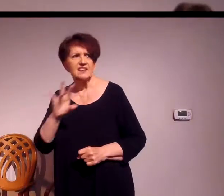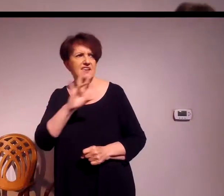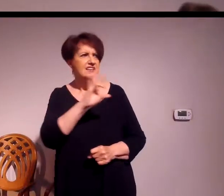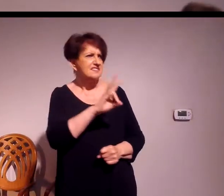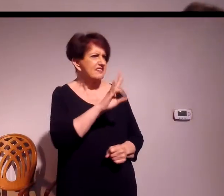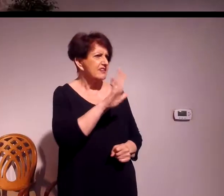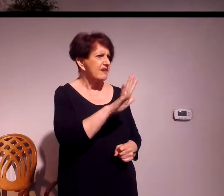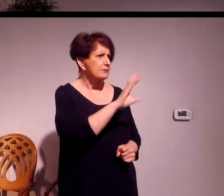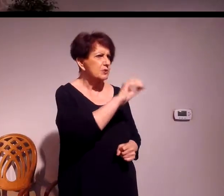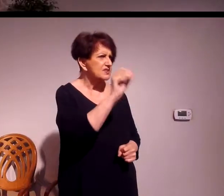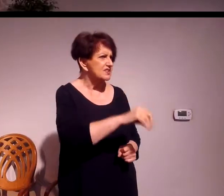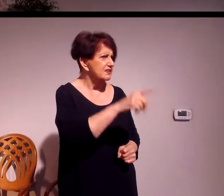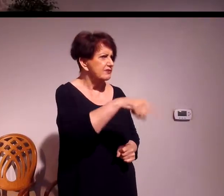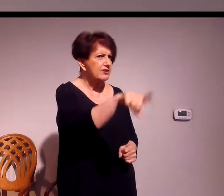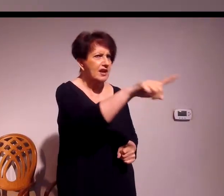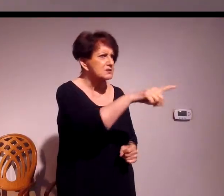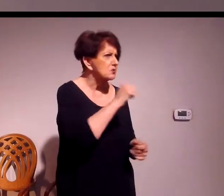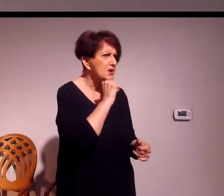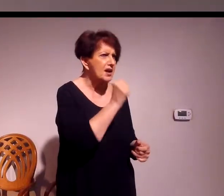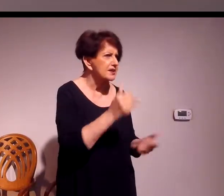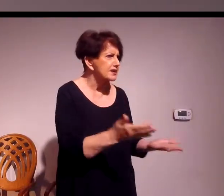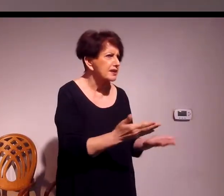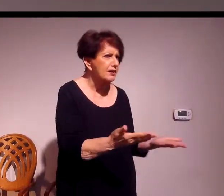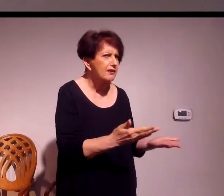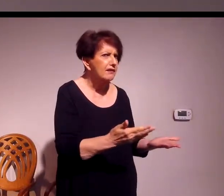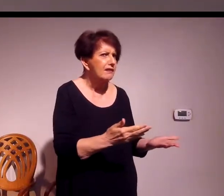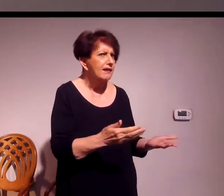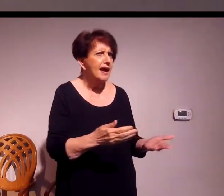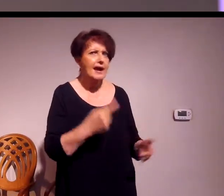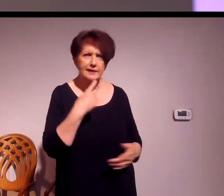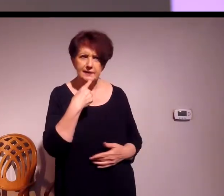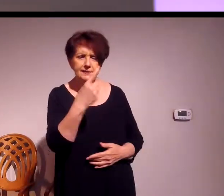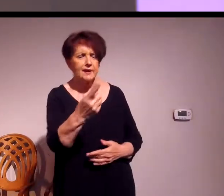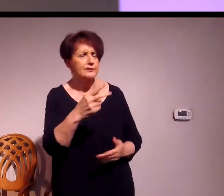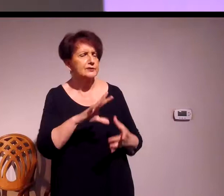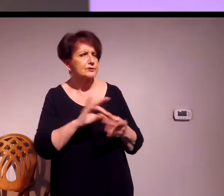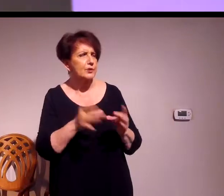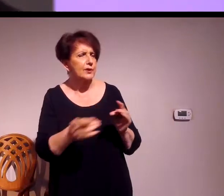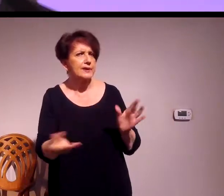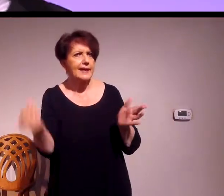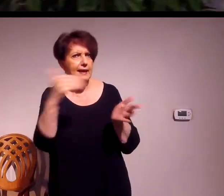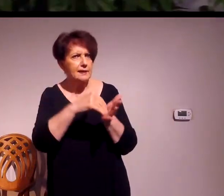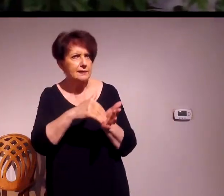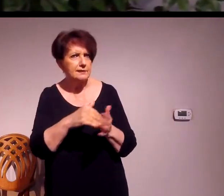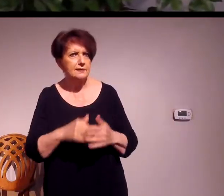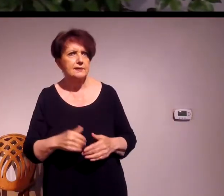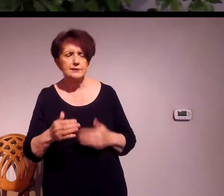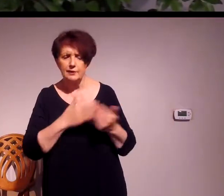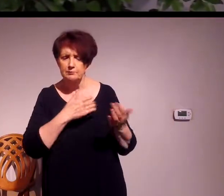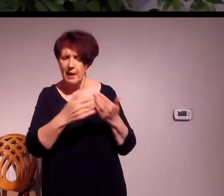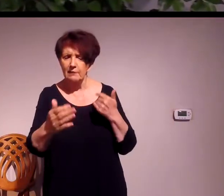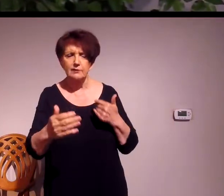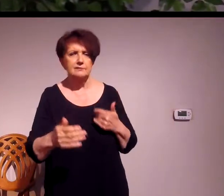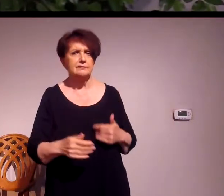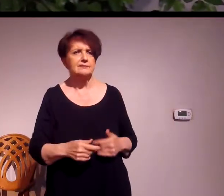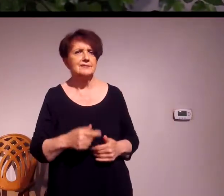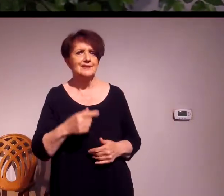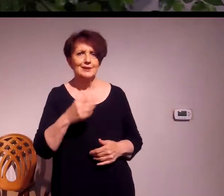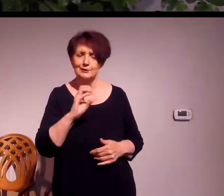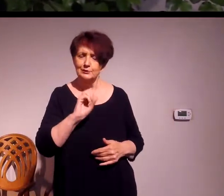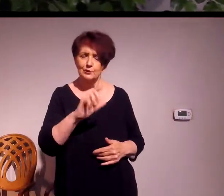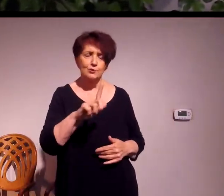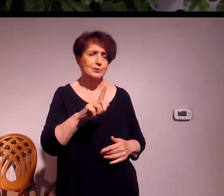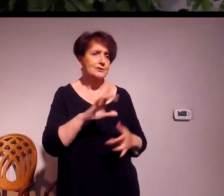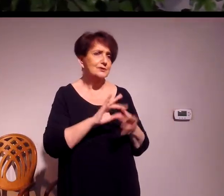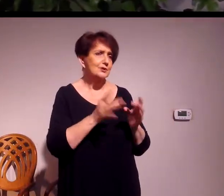anyway. And I figured that I would be honest enough and authentic enough and tell you that, so it didn't matter. I just think it's a cool story, and